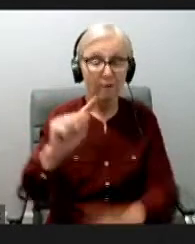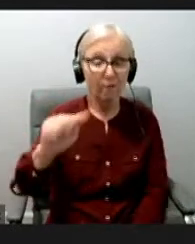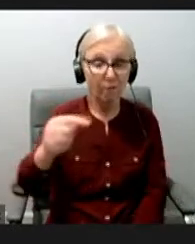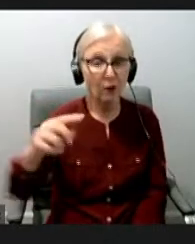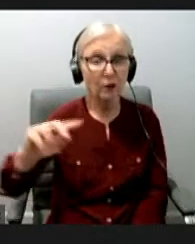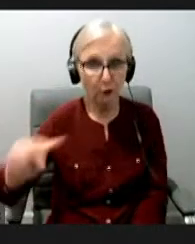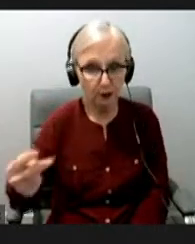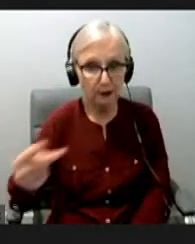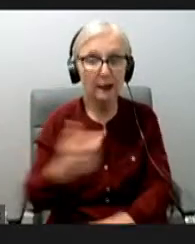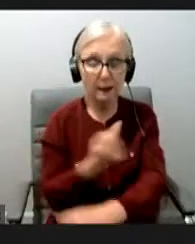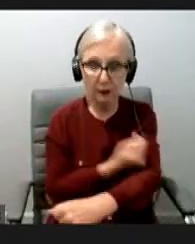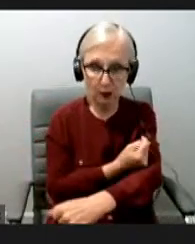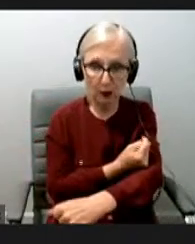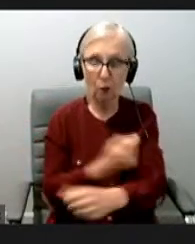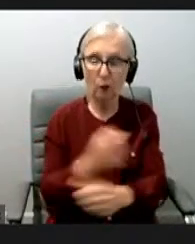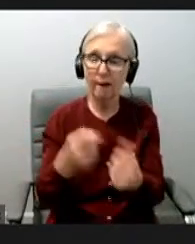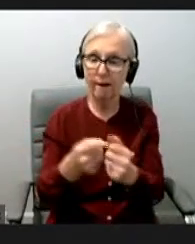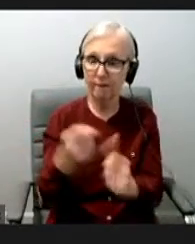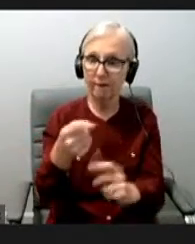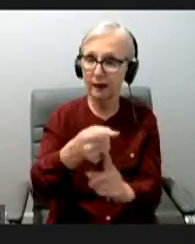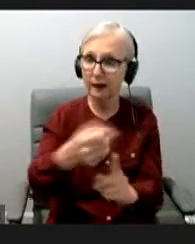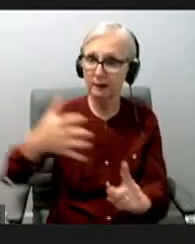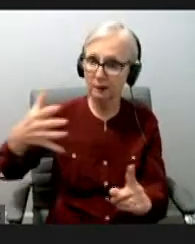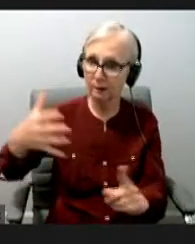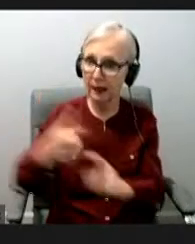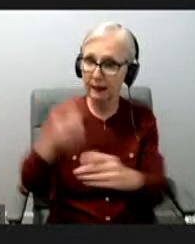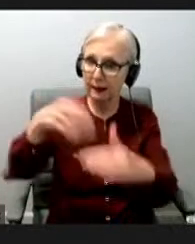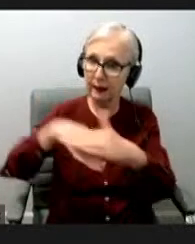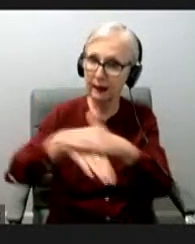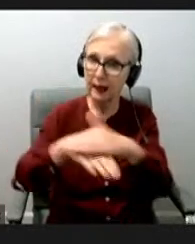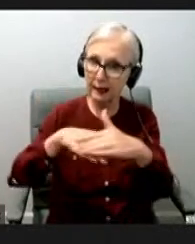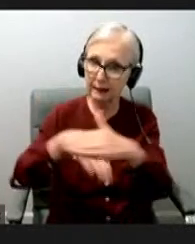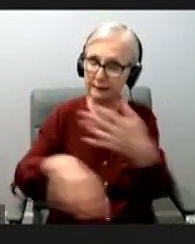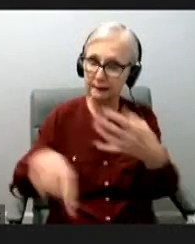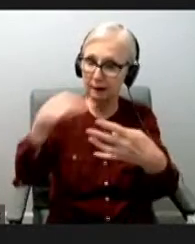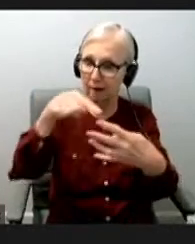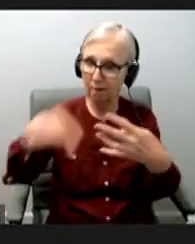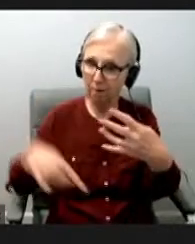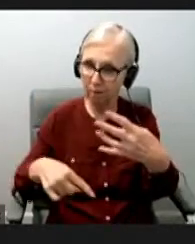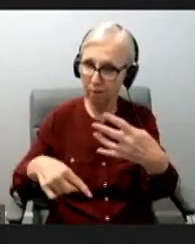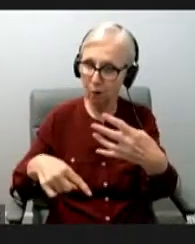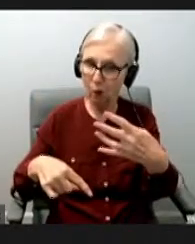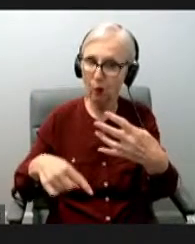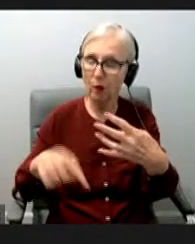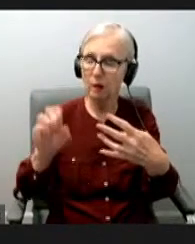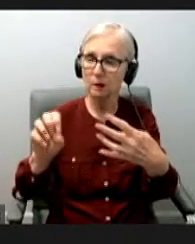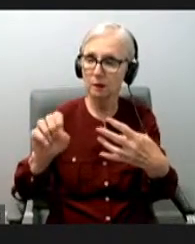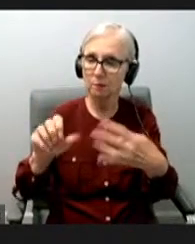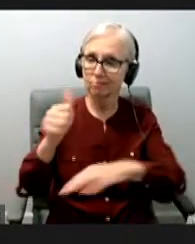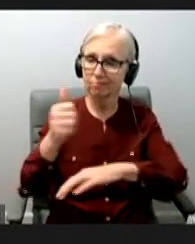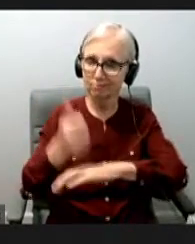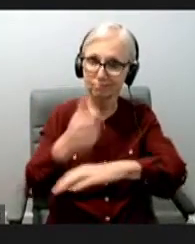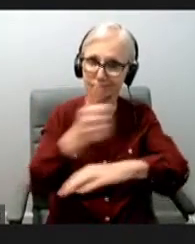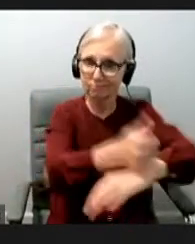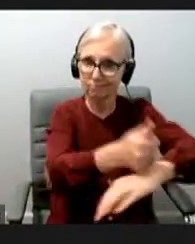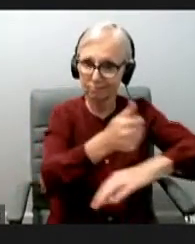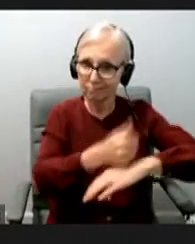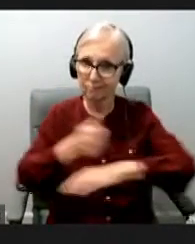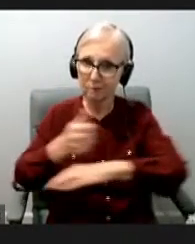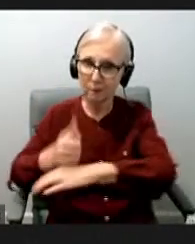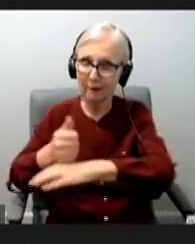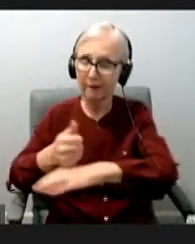have expanded access at 4 community vaccination sites. Each of these sites has the capacity to do up